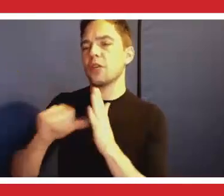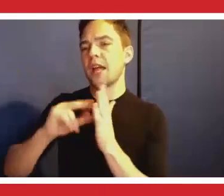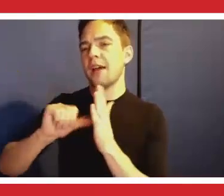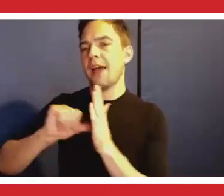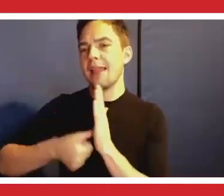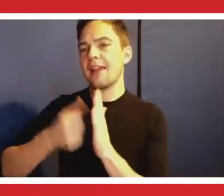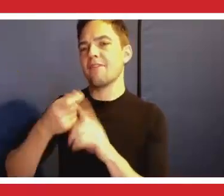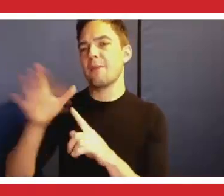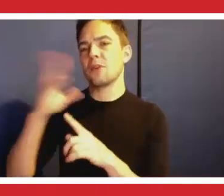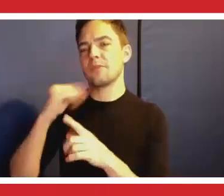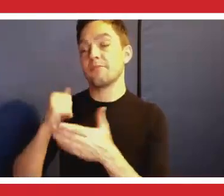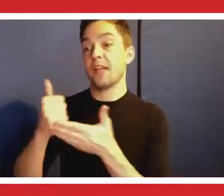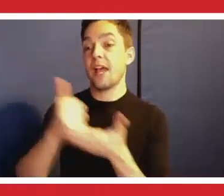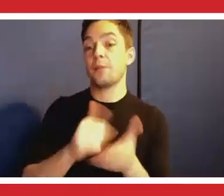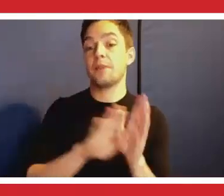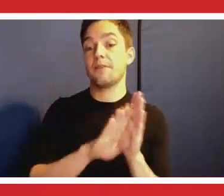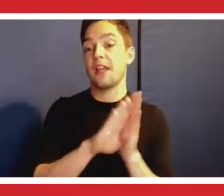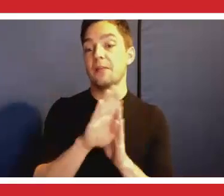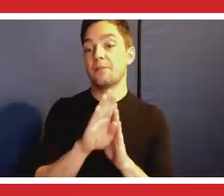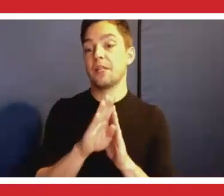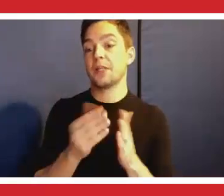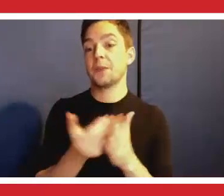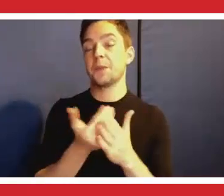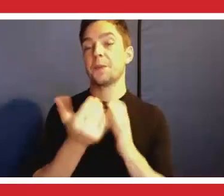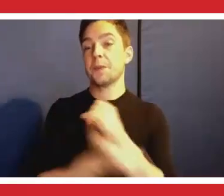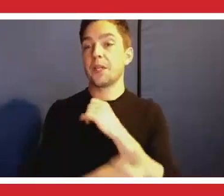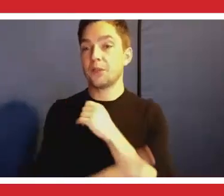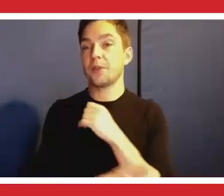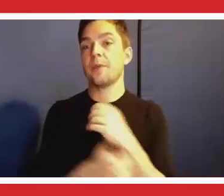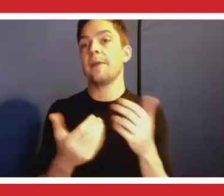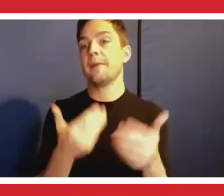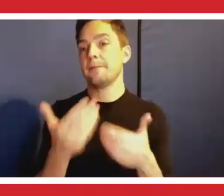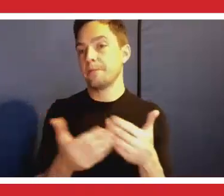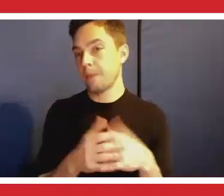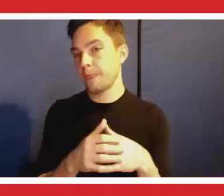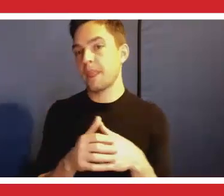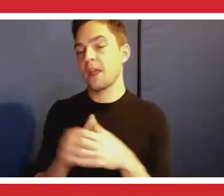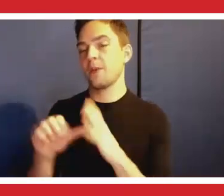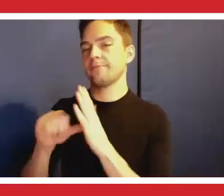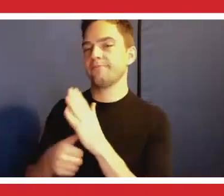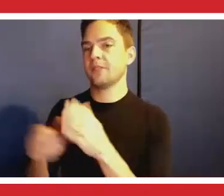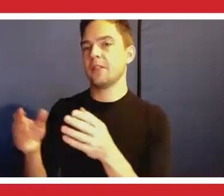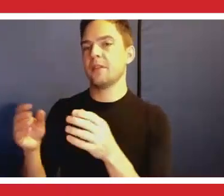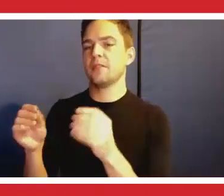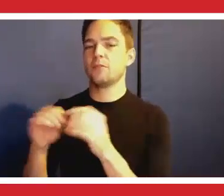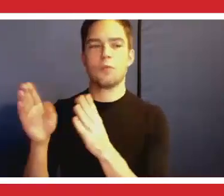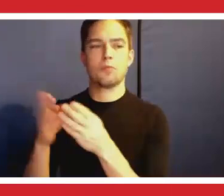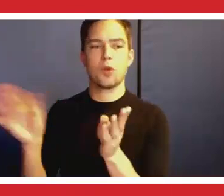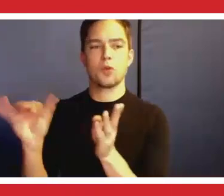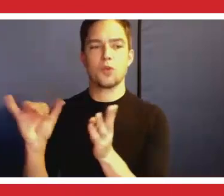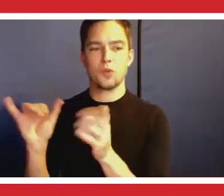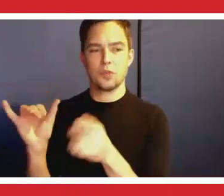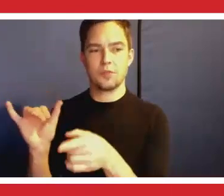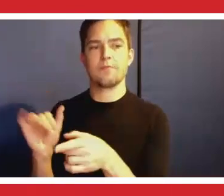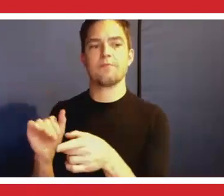to help developing countries? And again, we can highlight the Global South, but let's be a little broader as well, to overcome their